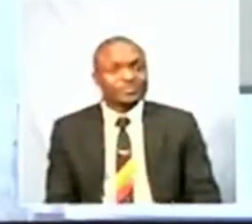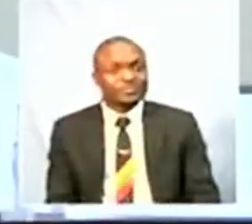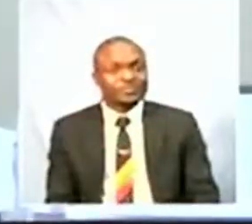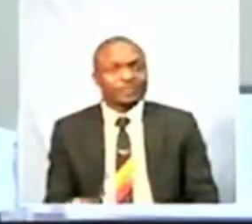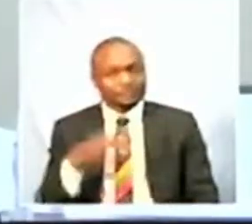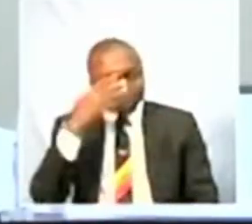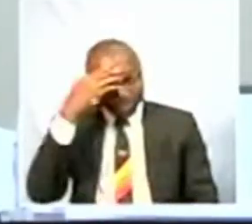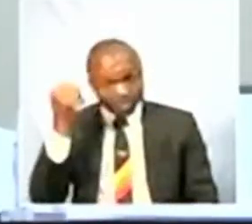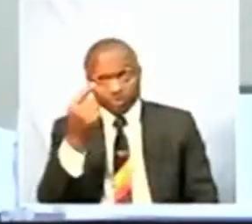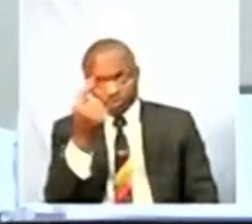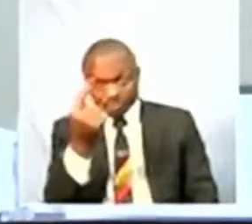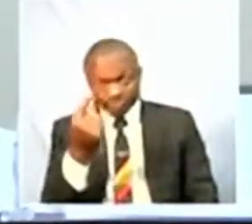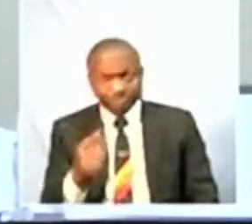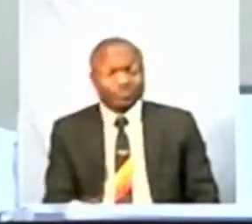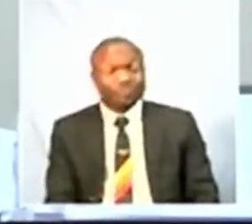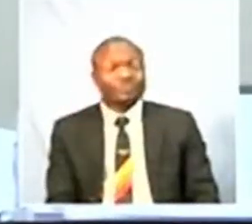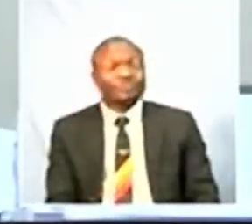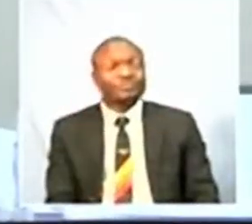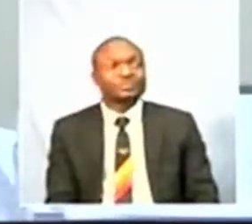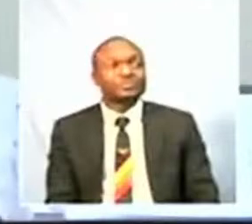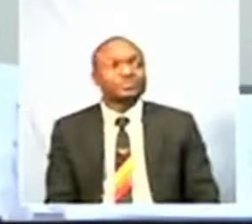one.